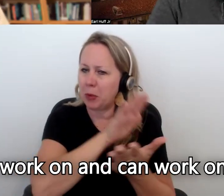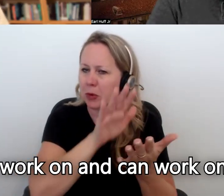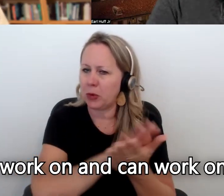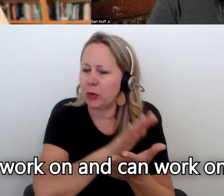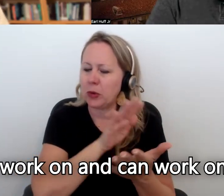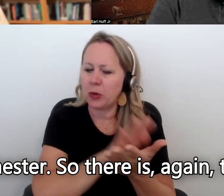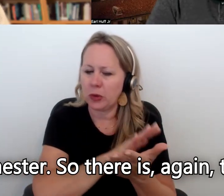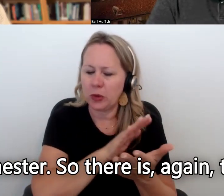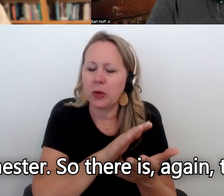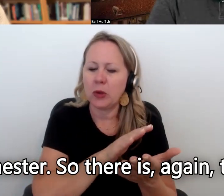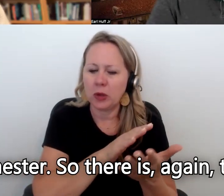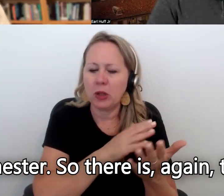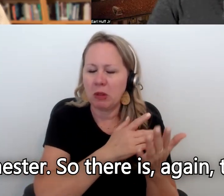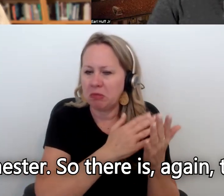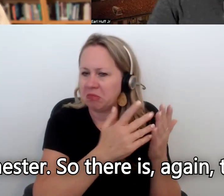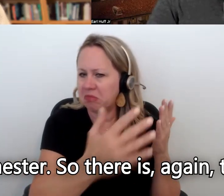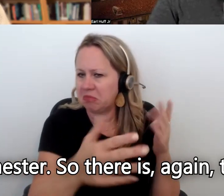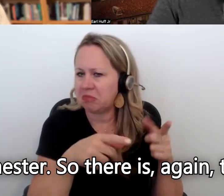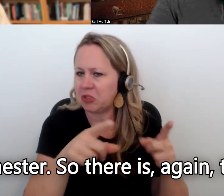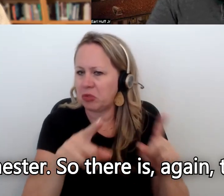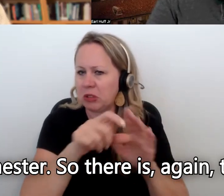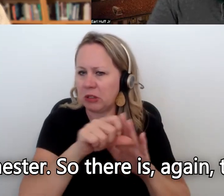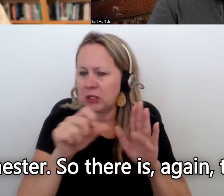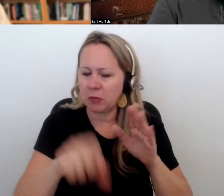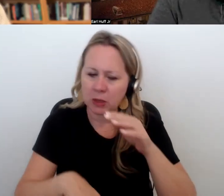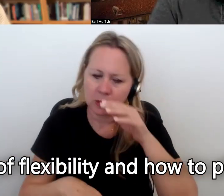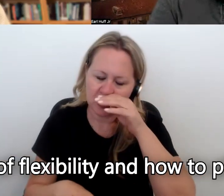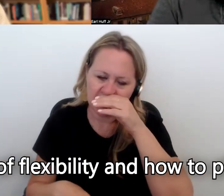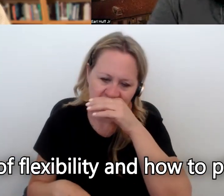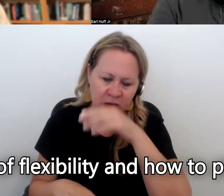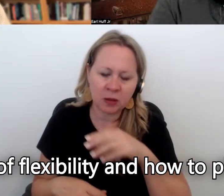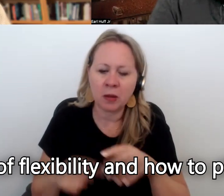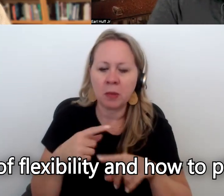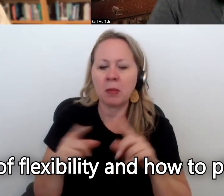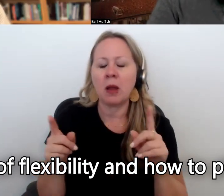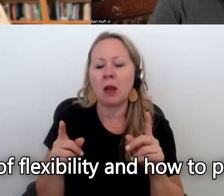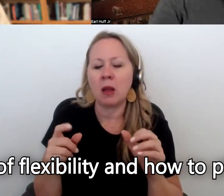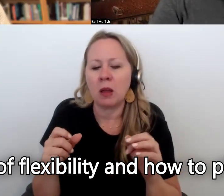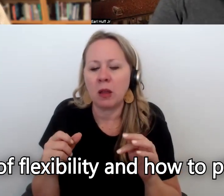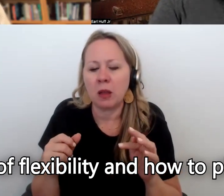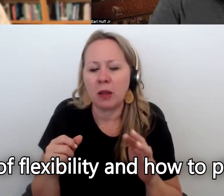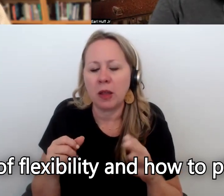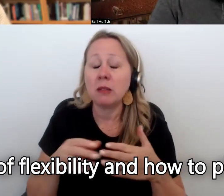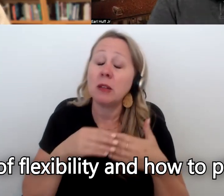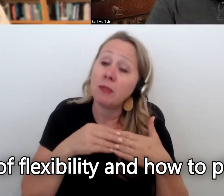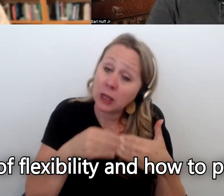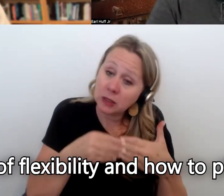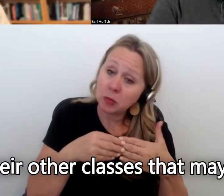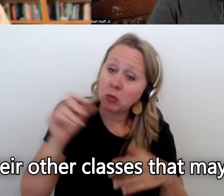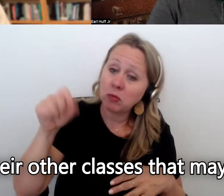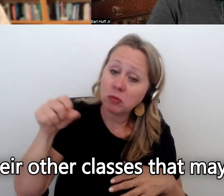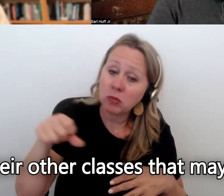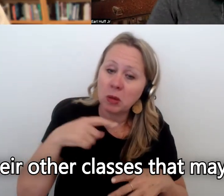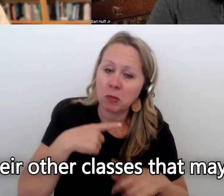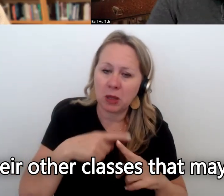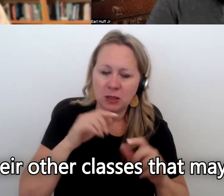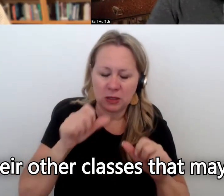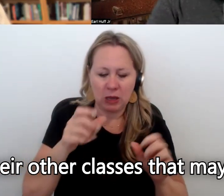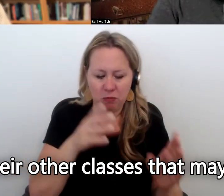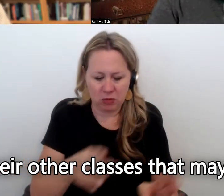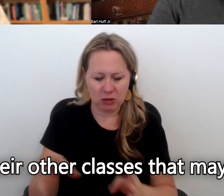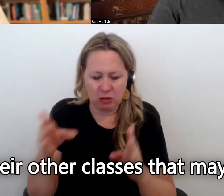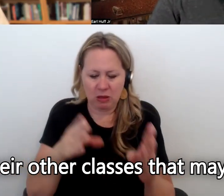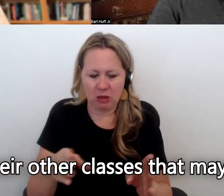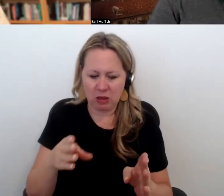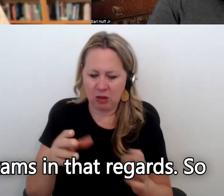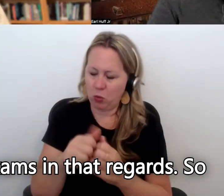on and can work on over the semester. So there is, again, that ability of flexibility and how to plan around their other classes